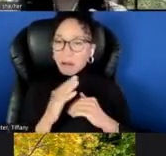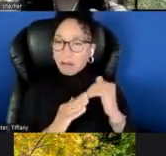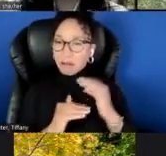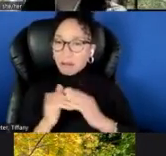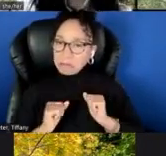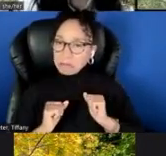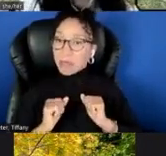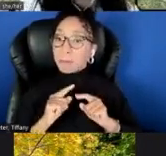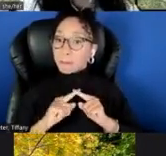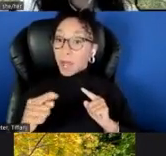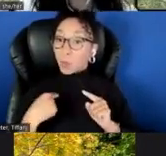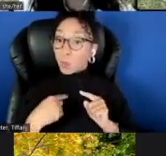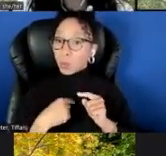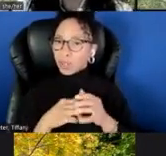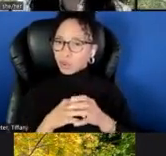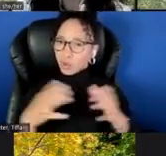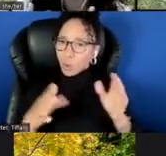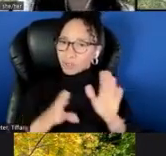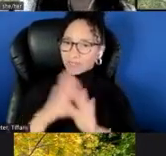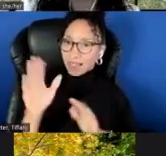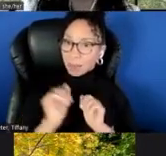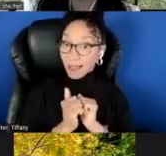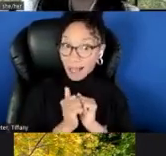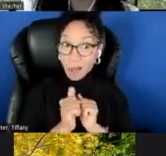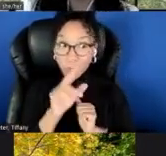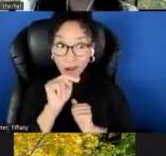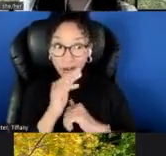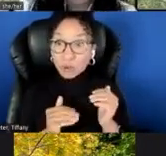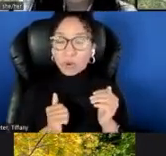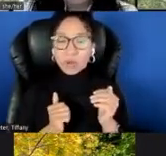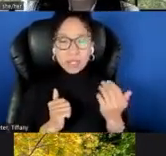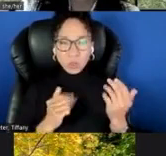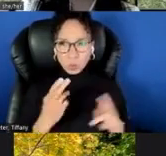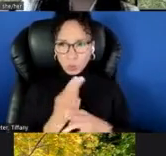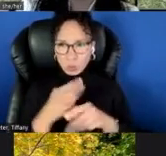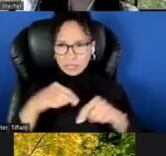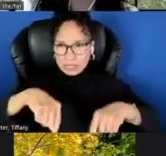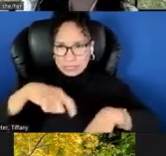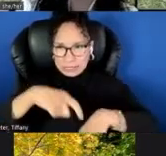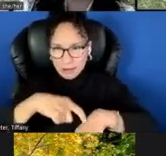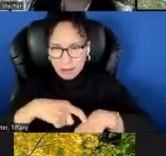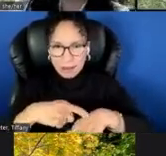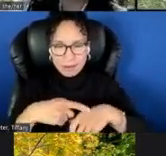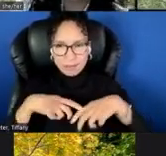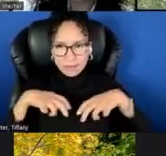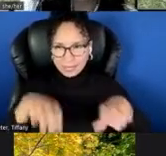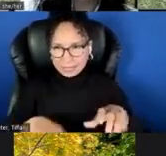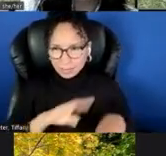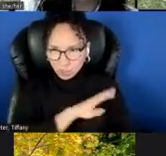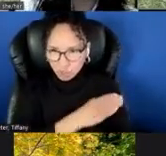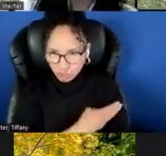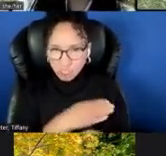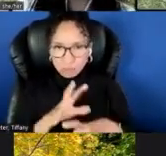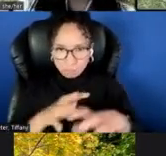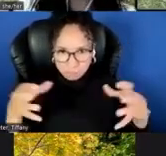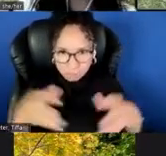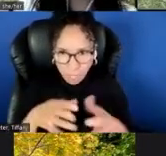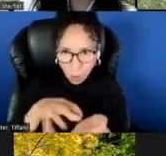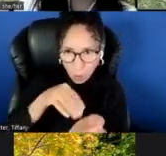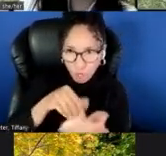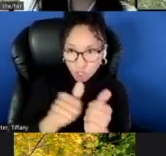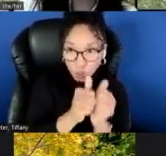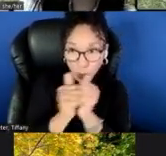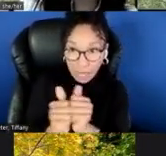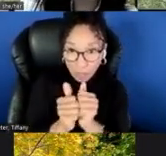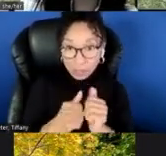that we grow is through that discomfort and by taking this time and energy to have this space and hold this space together. It does